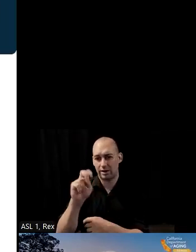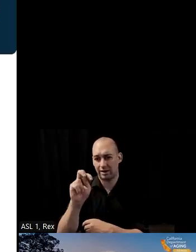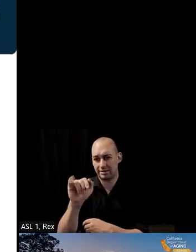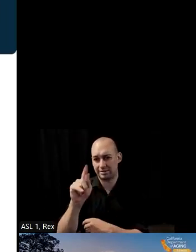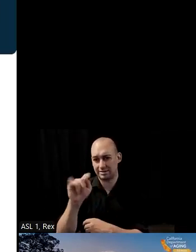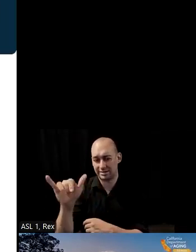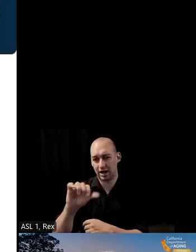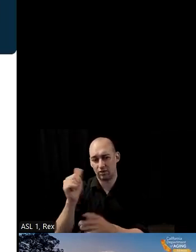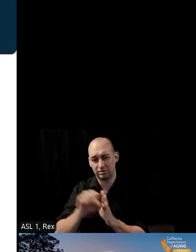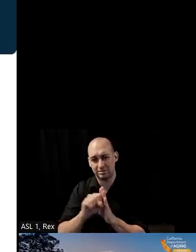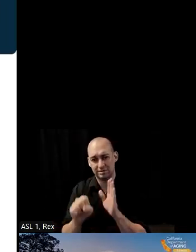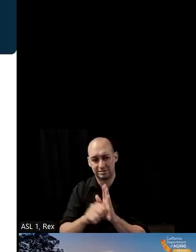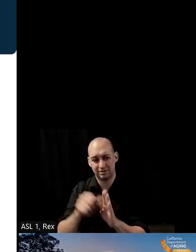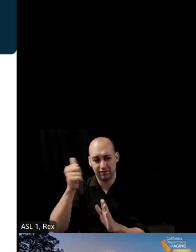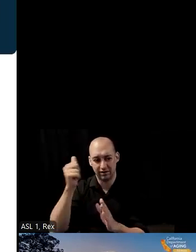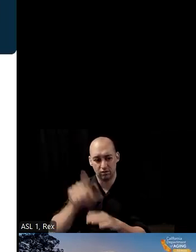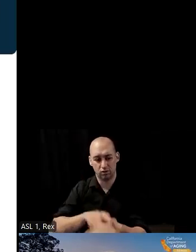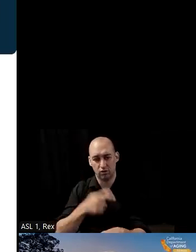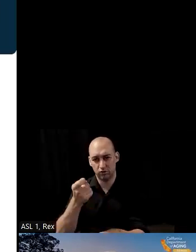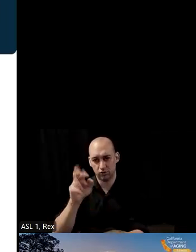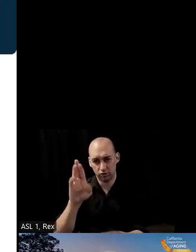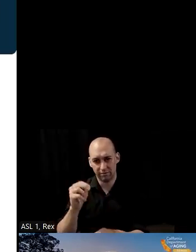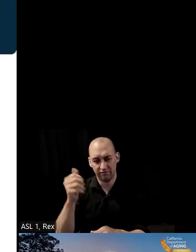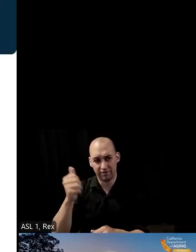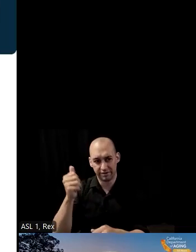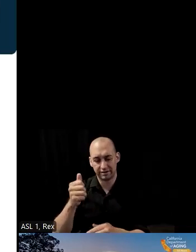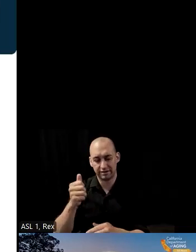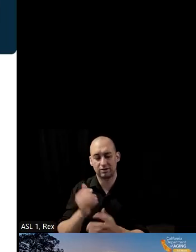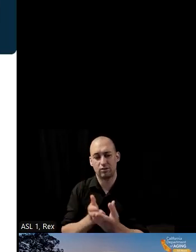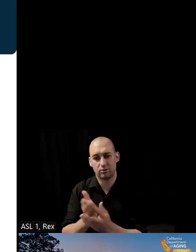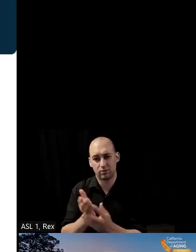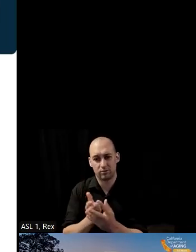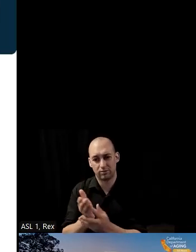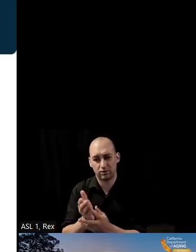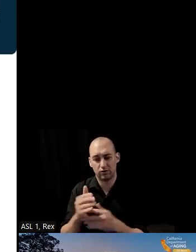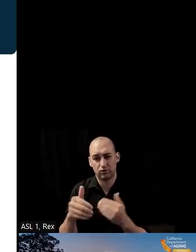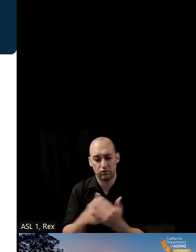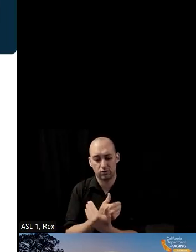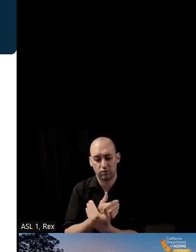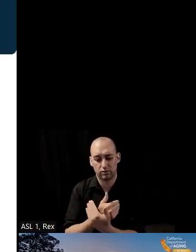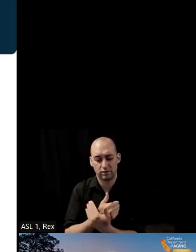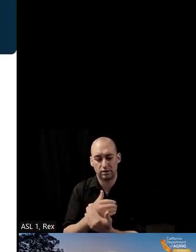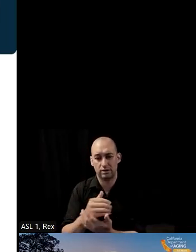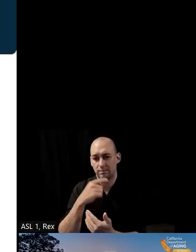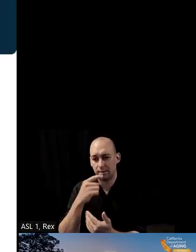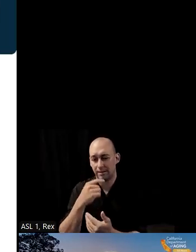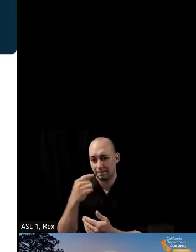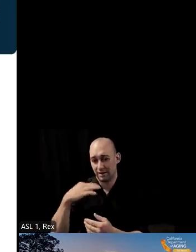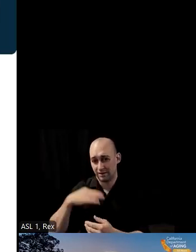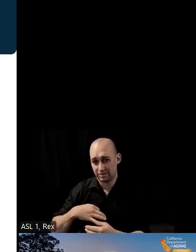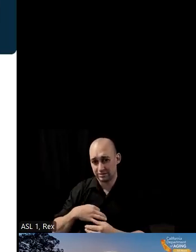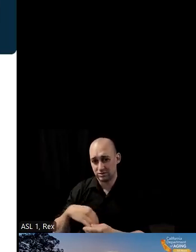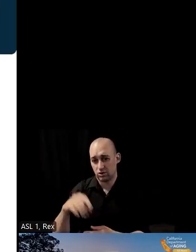have funded long-term services and supports, either through new public benefits